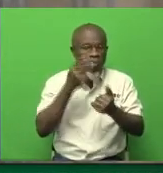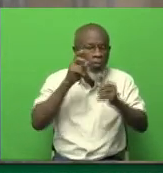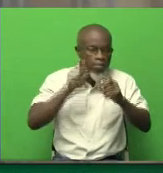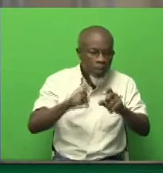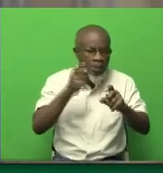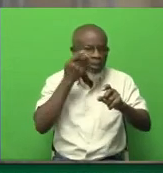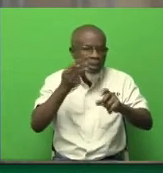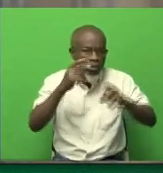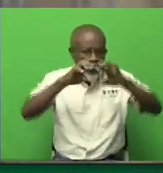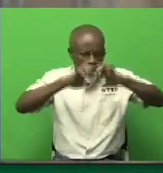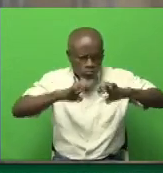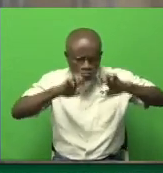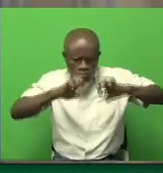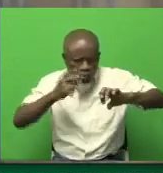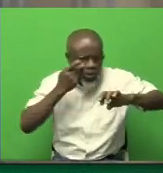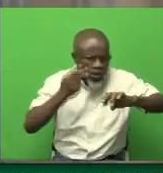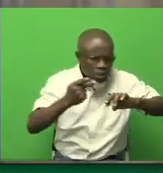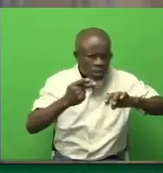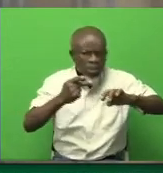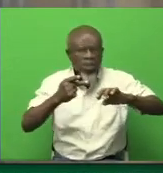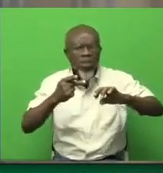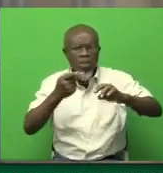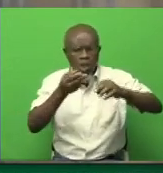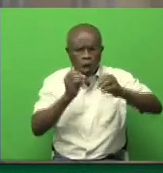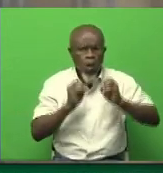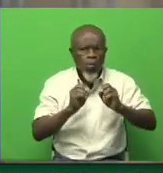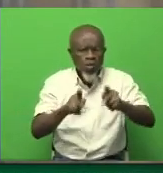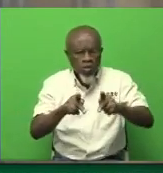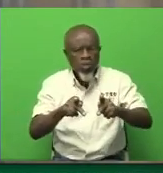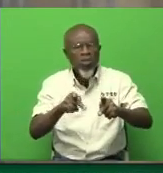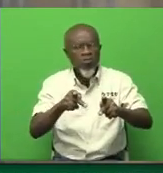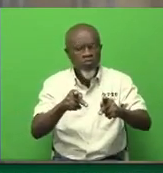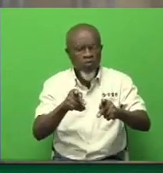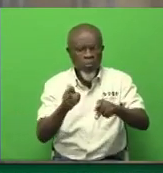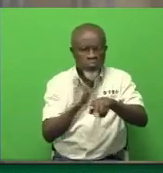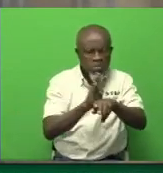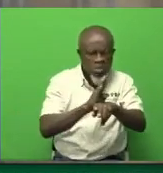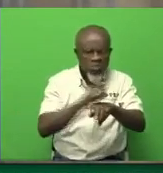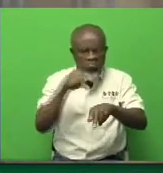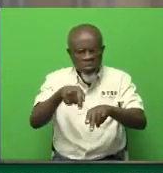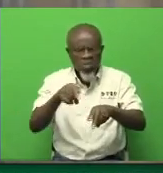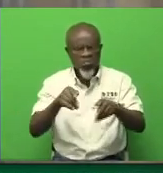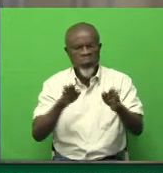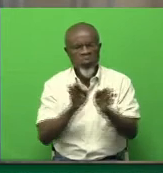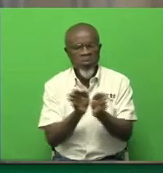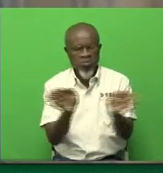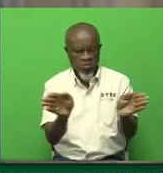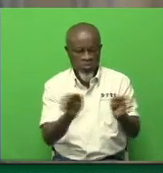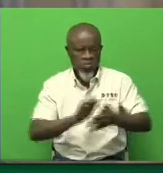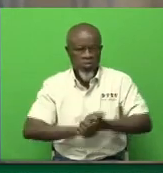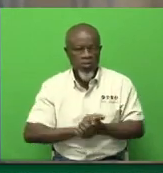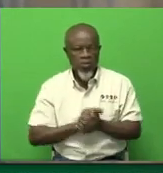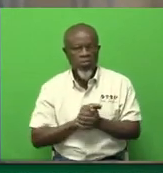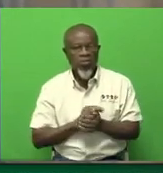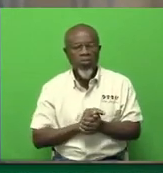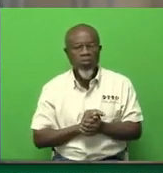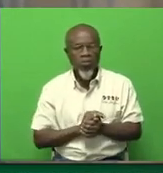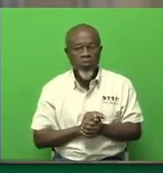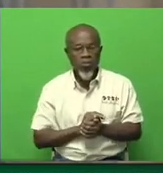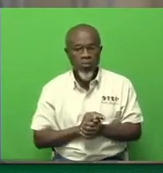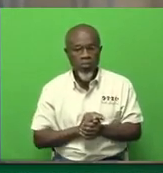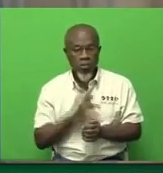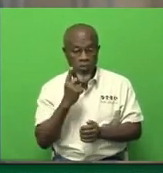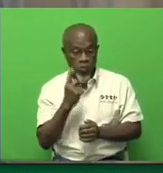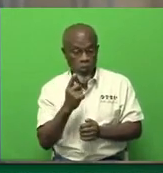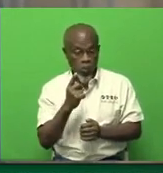of opportunity in the country I turn now to GDP per capita one of the